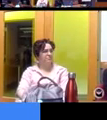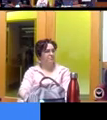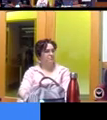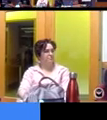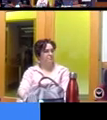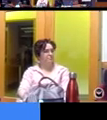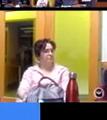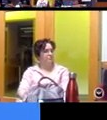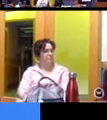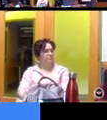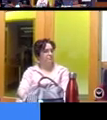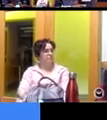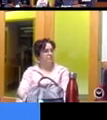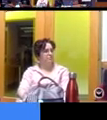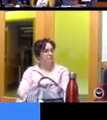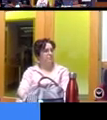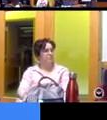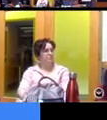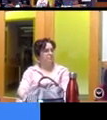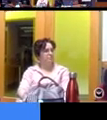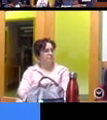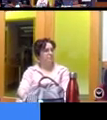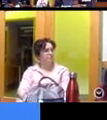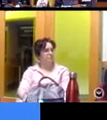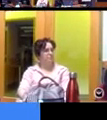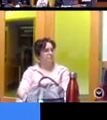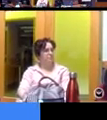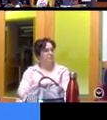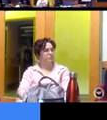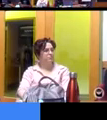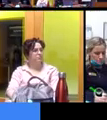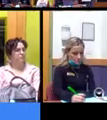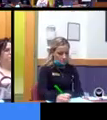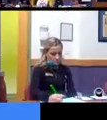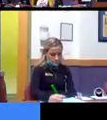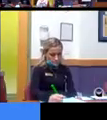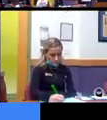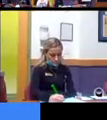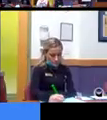where there are populations that may not be able to access healthcare otherwise, like